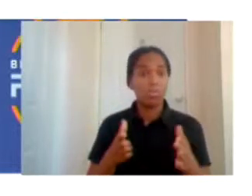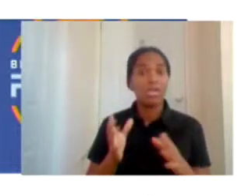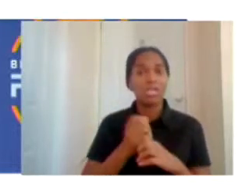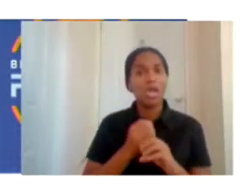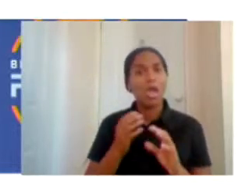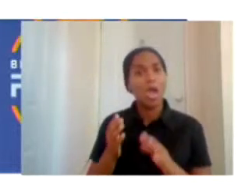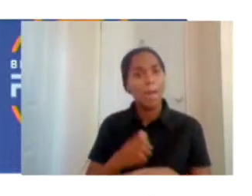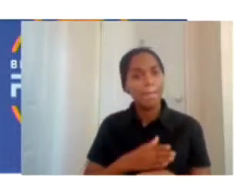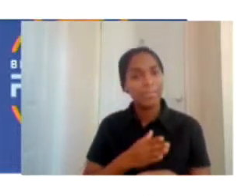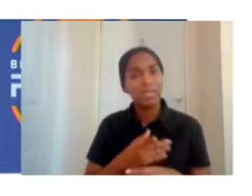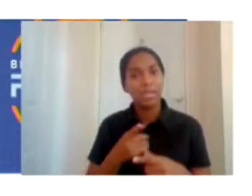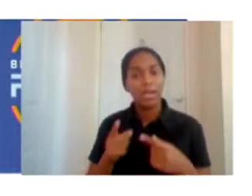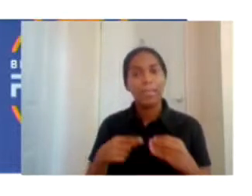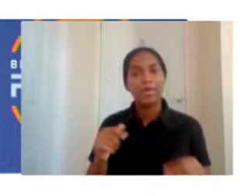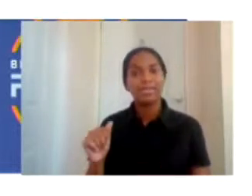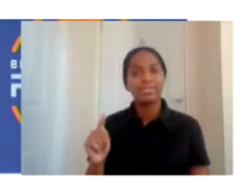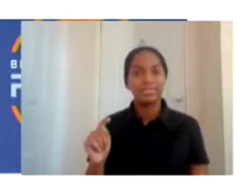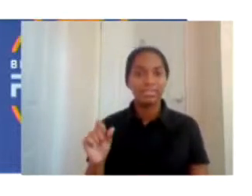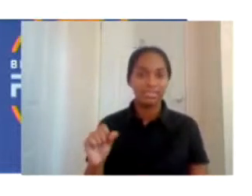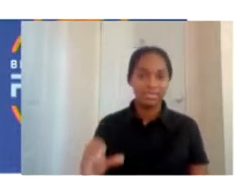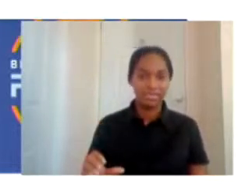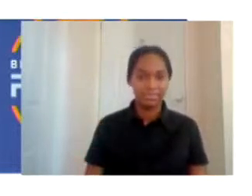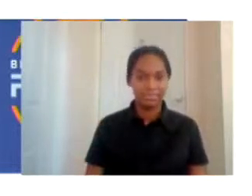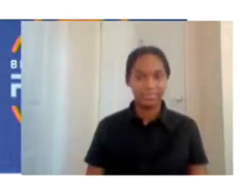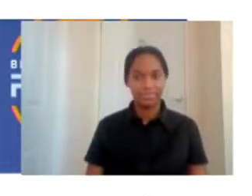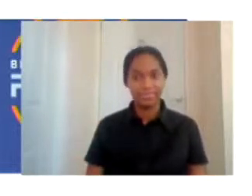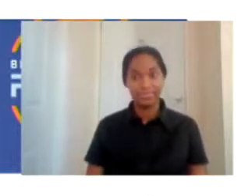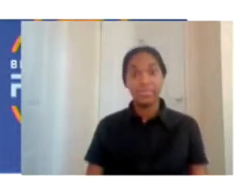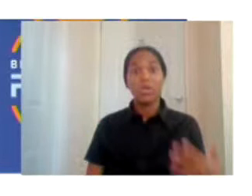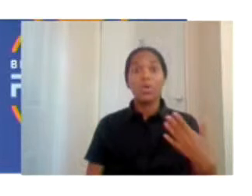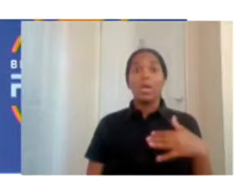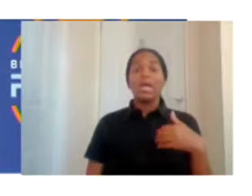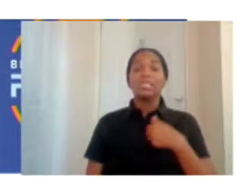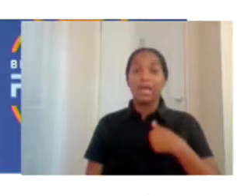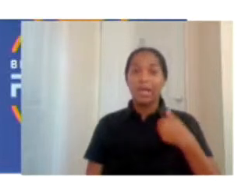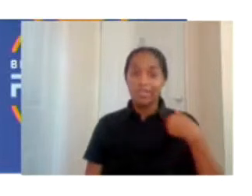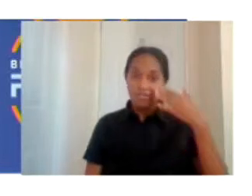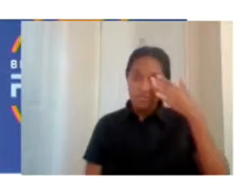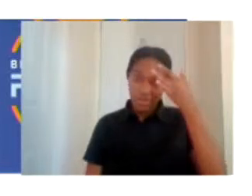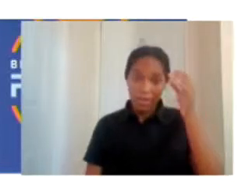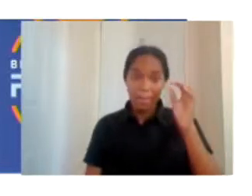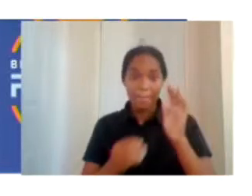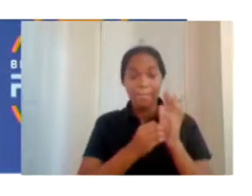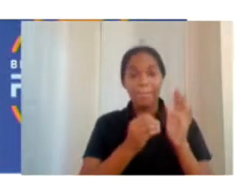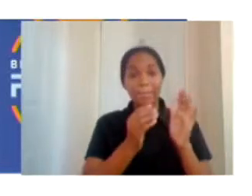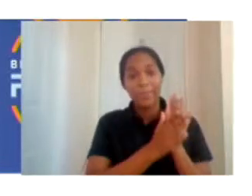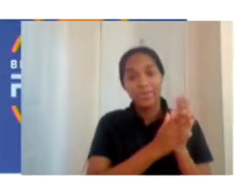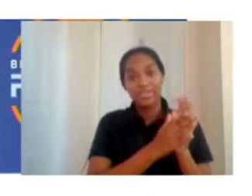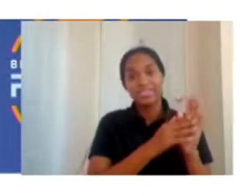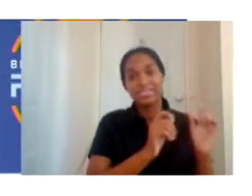about ATSC. Oh gosh, I forgot to put in a slide about our newsletter.